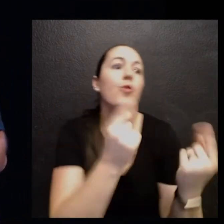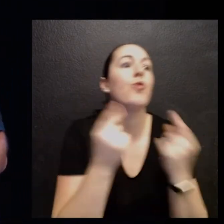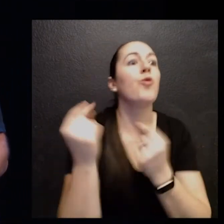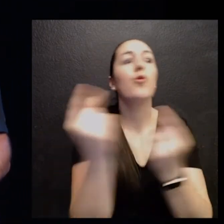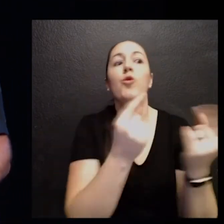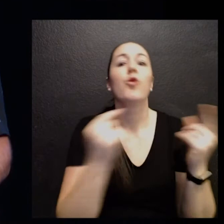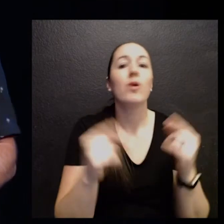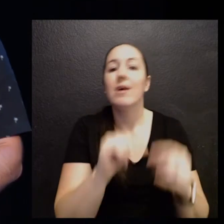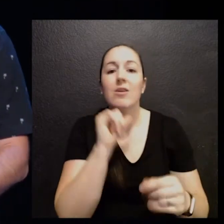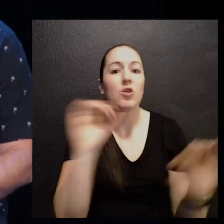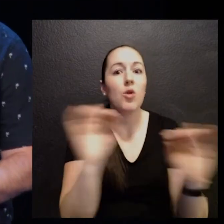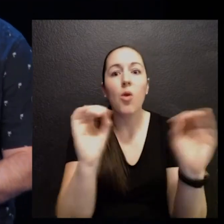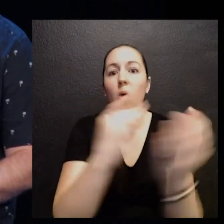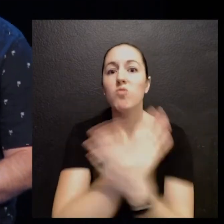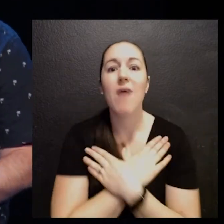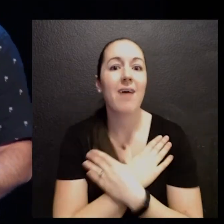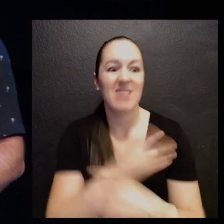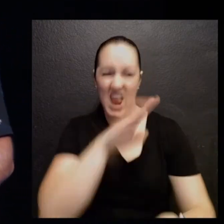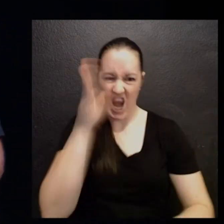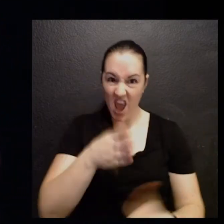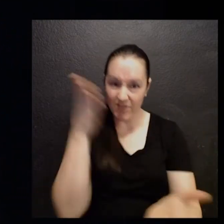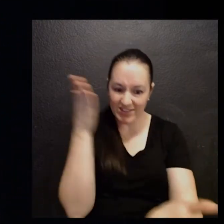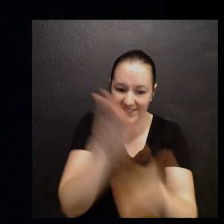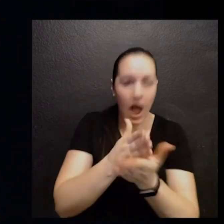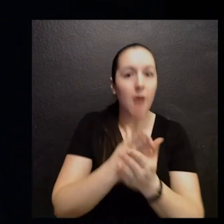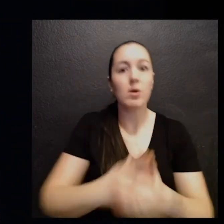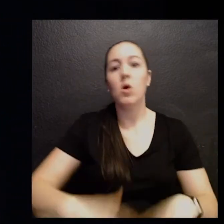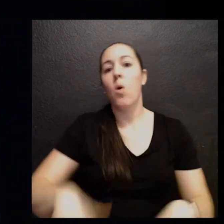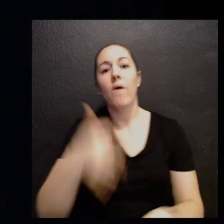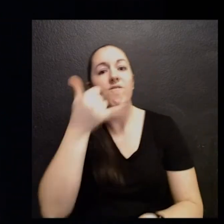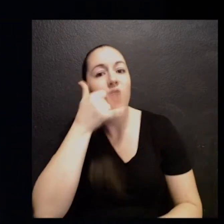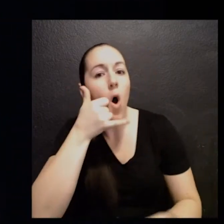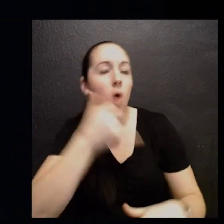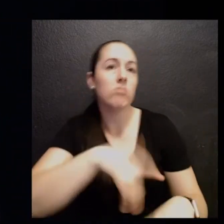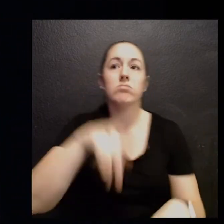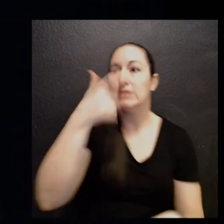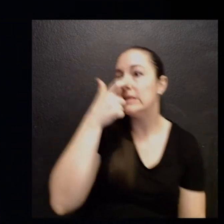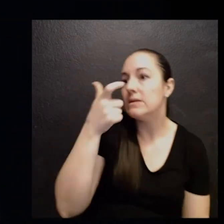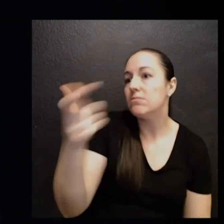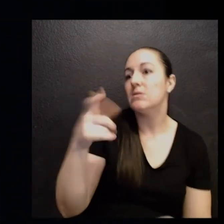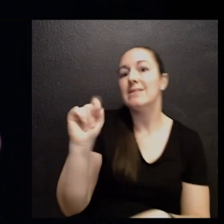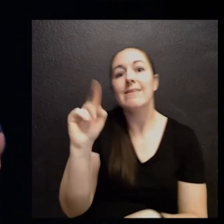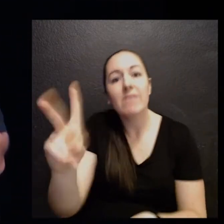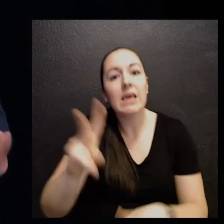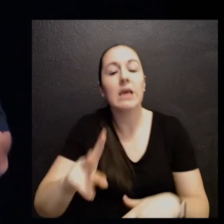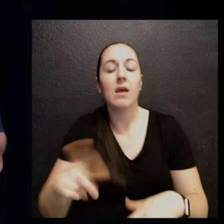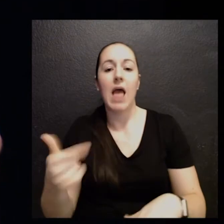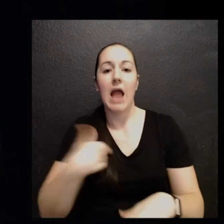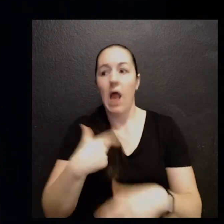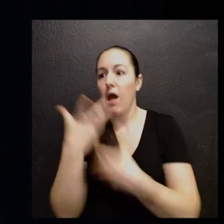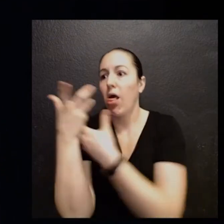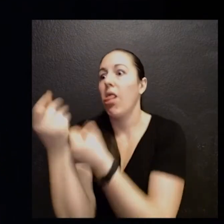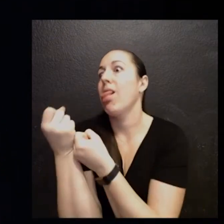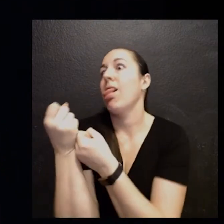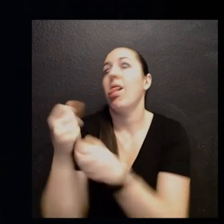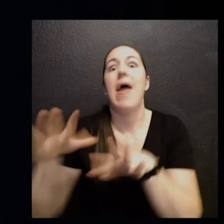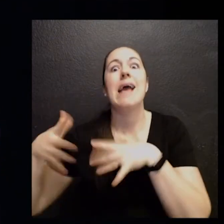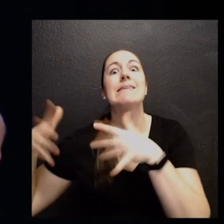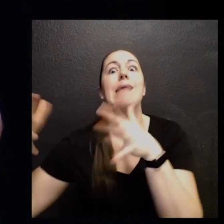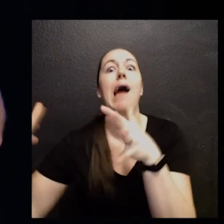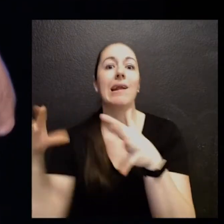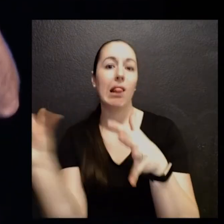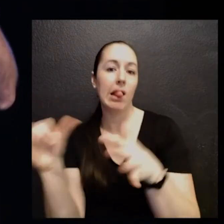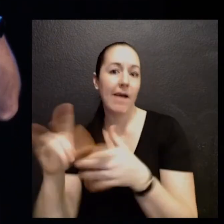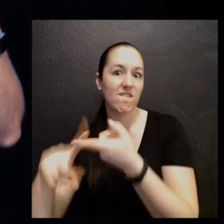in your life, and you never stop looking at your phone or TV or your computer, and you cling to anxiety like a close friend.